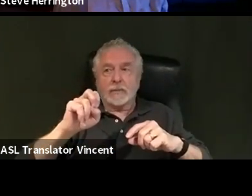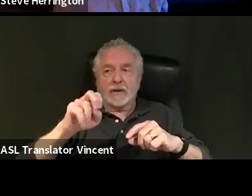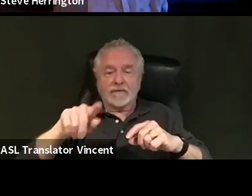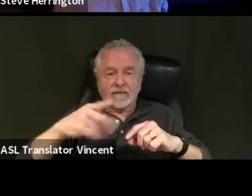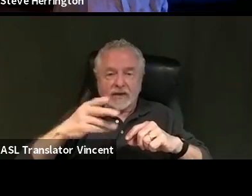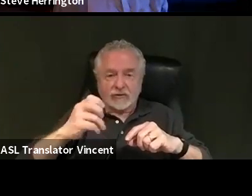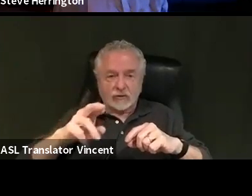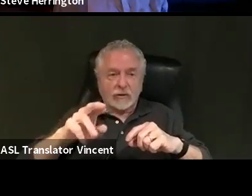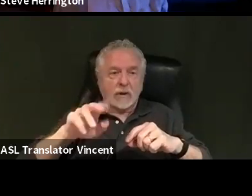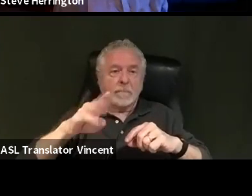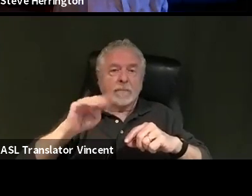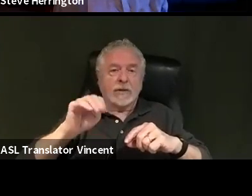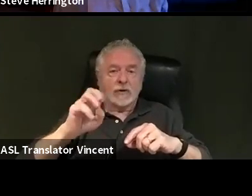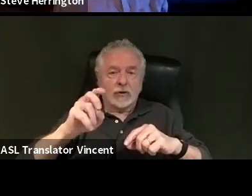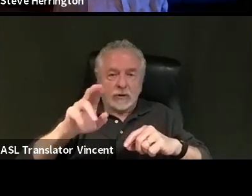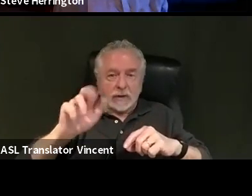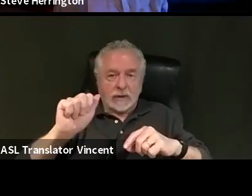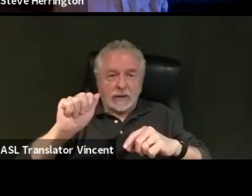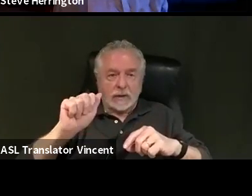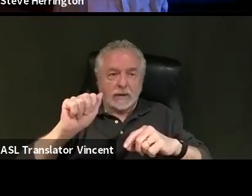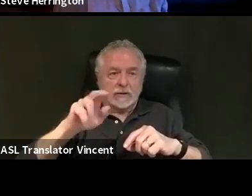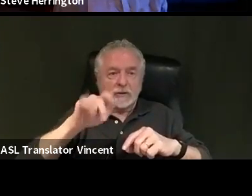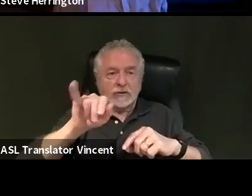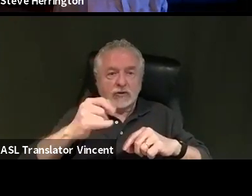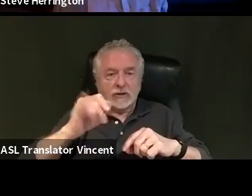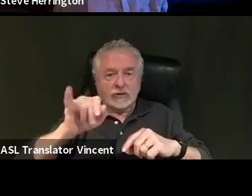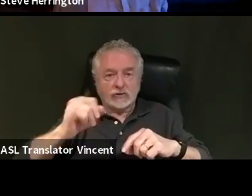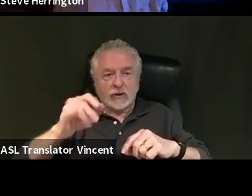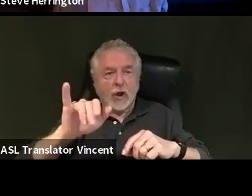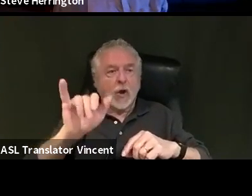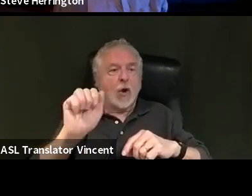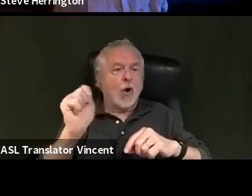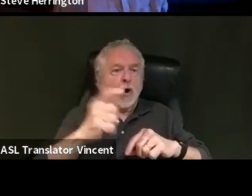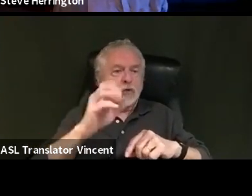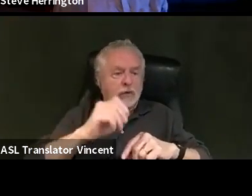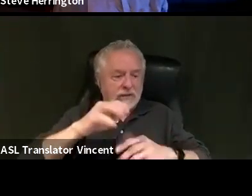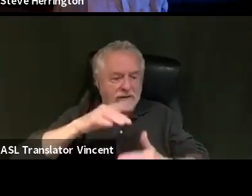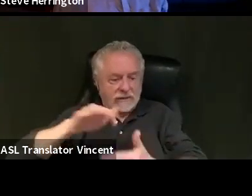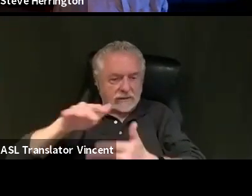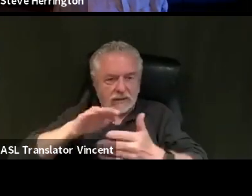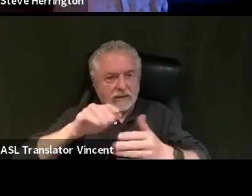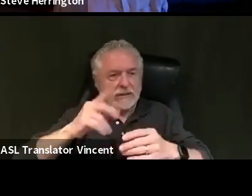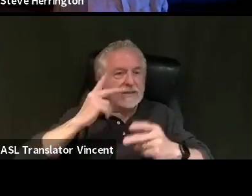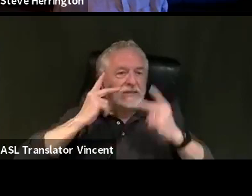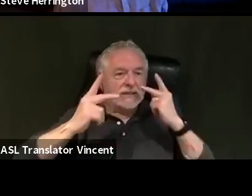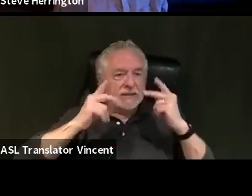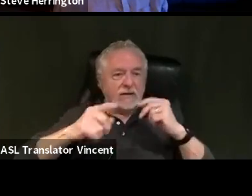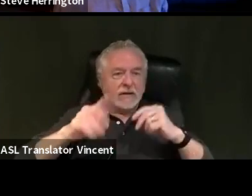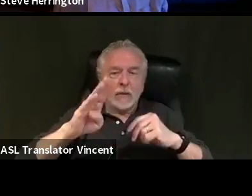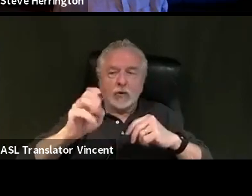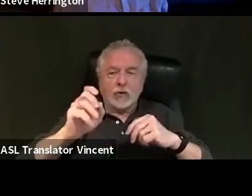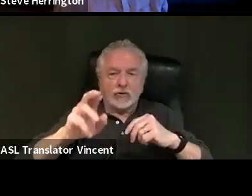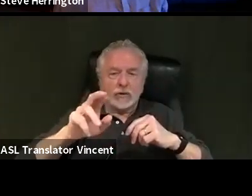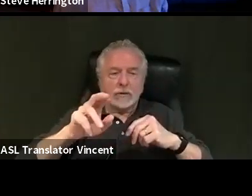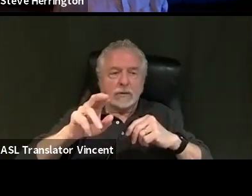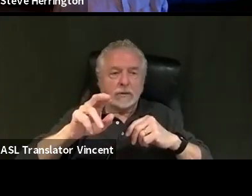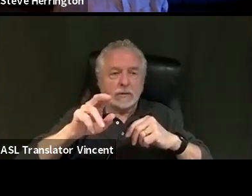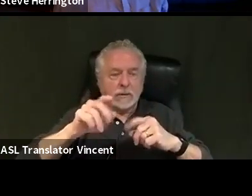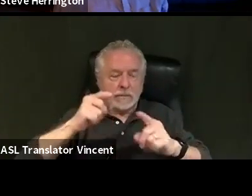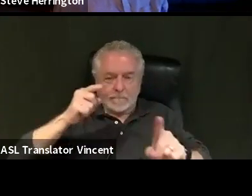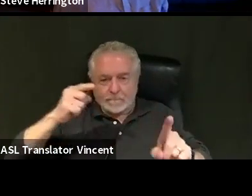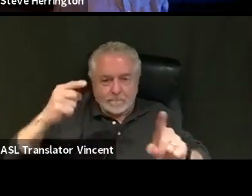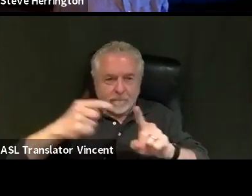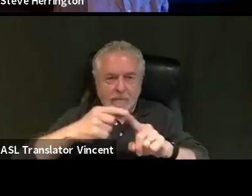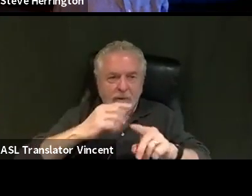Pfizer, as well as Moderna, and I believe Johnson & Johnson are all doing studies to see whether boosters that are tailored